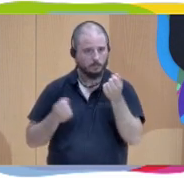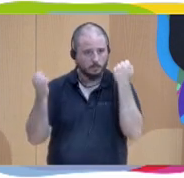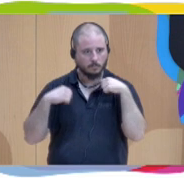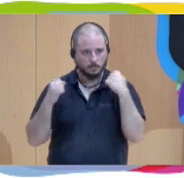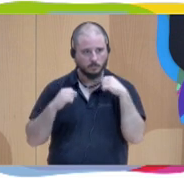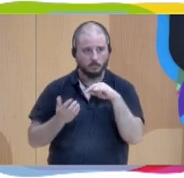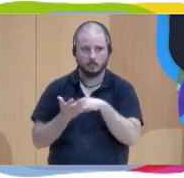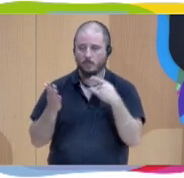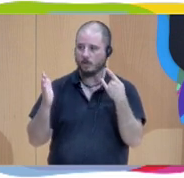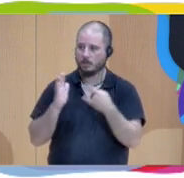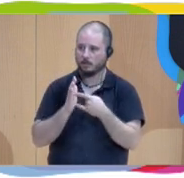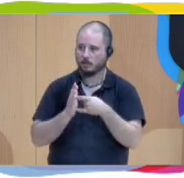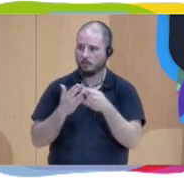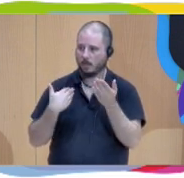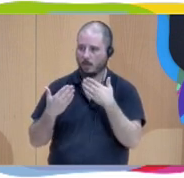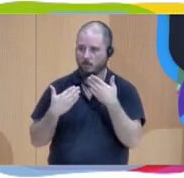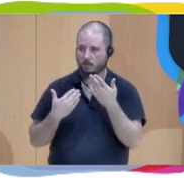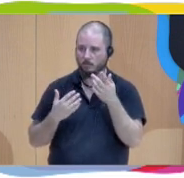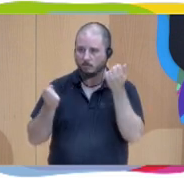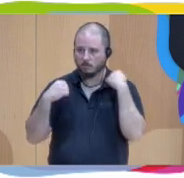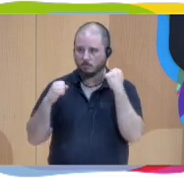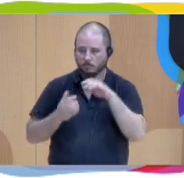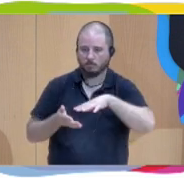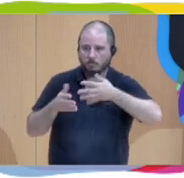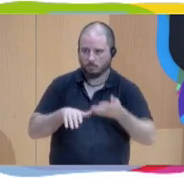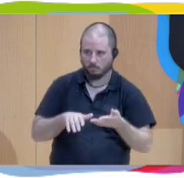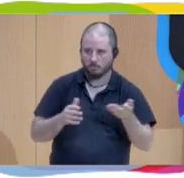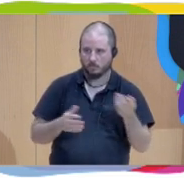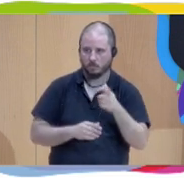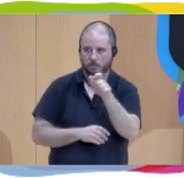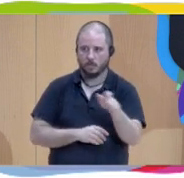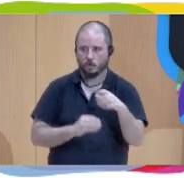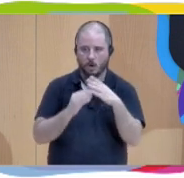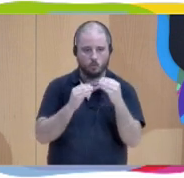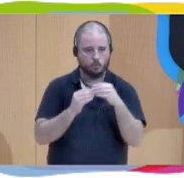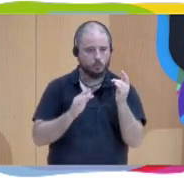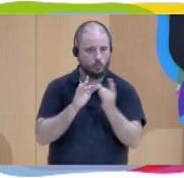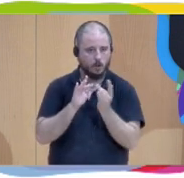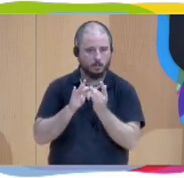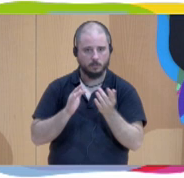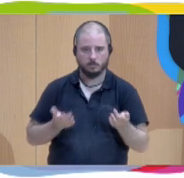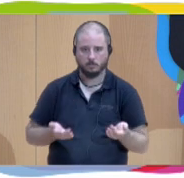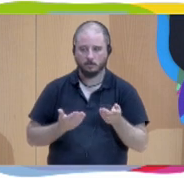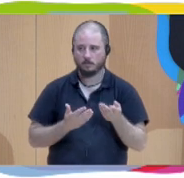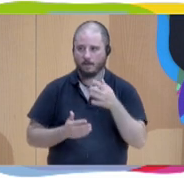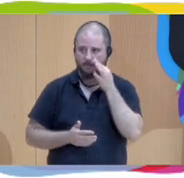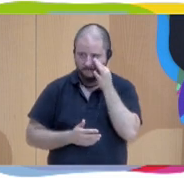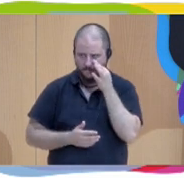tools. That's a huge amount of hours what has happened around this.